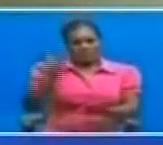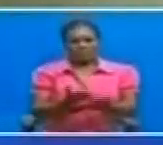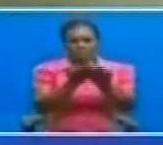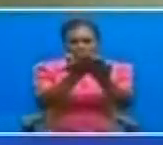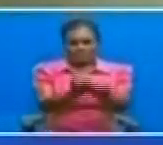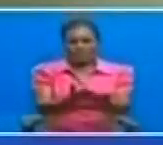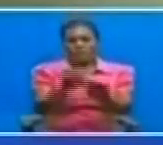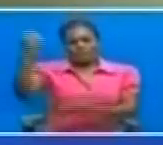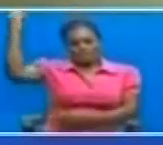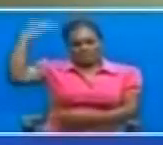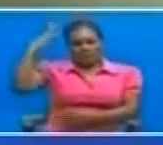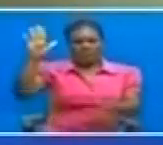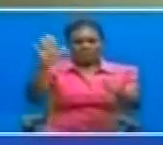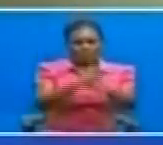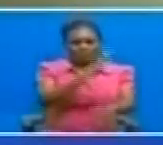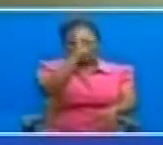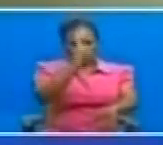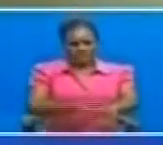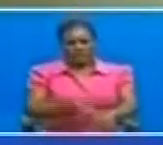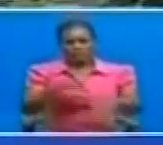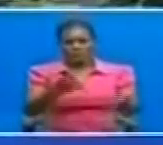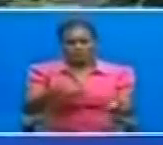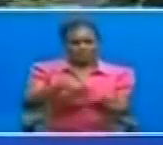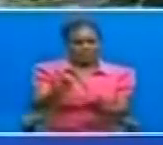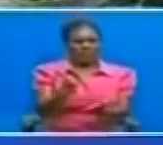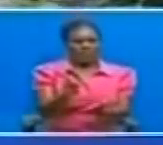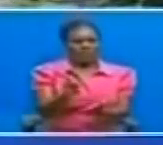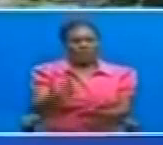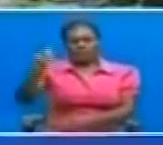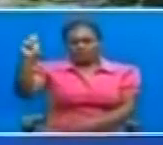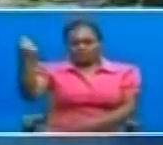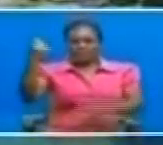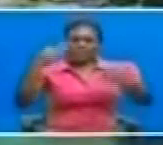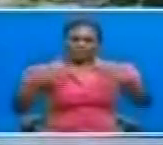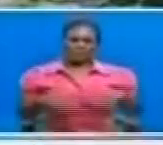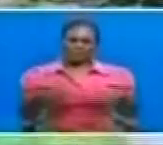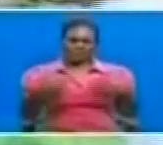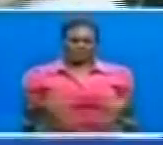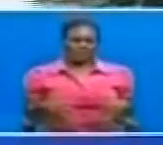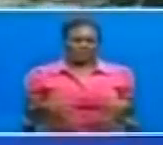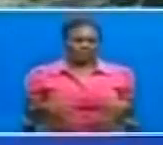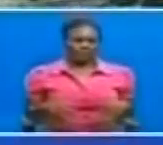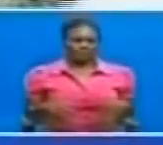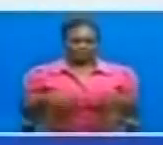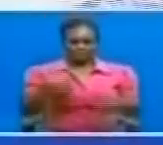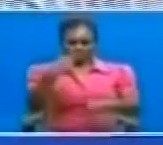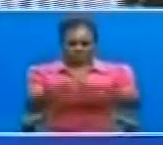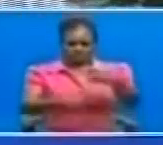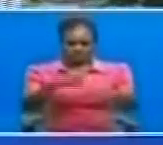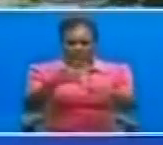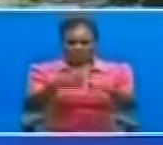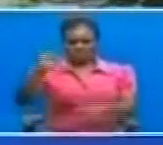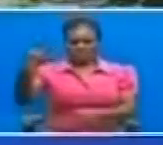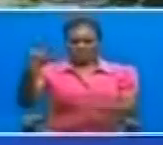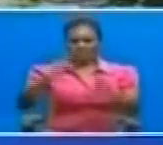seamless power supply or bear the painful consequences. It means that our Kenyans, we are moving from third